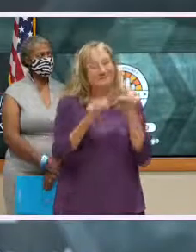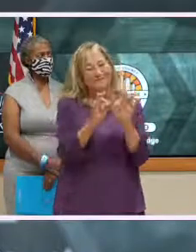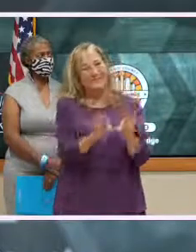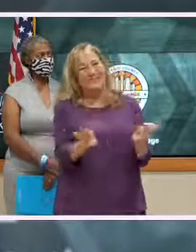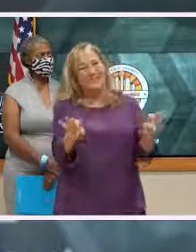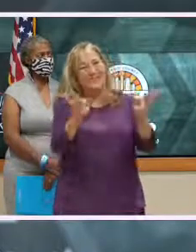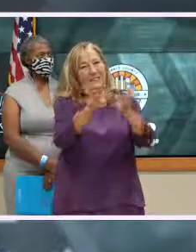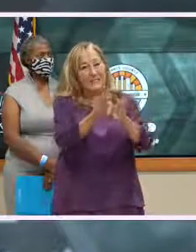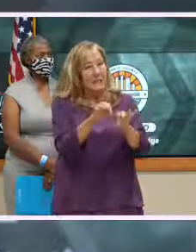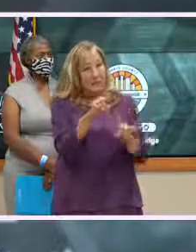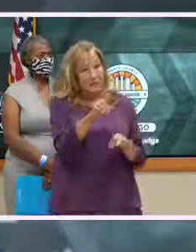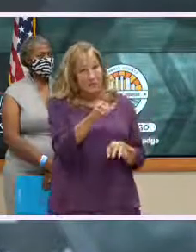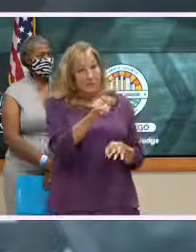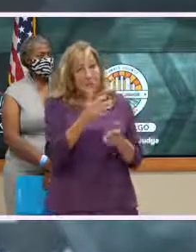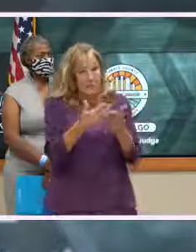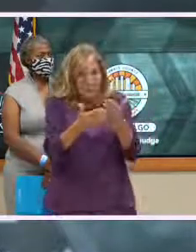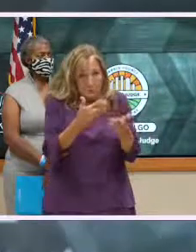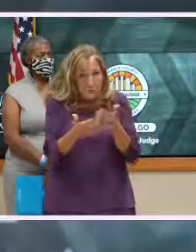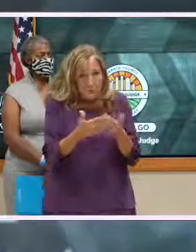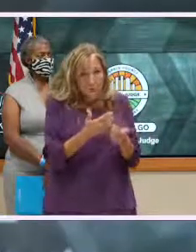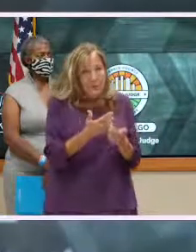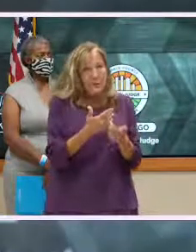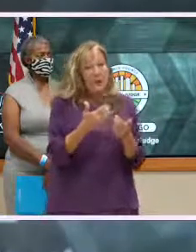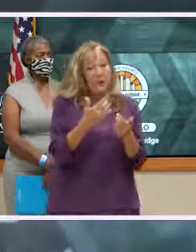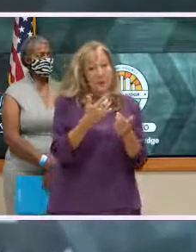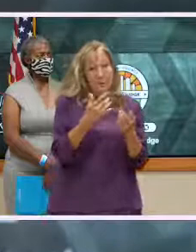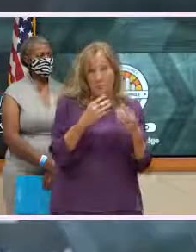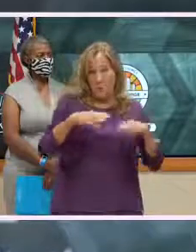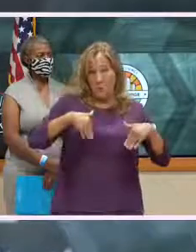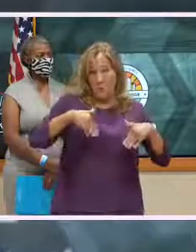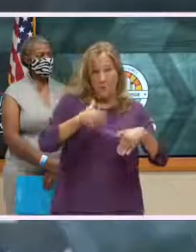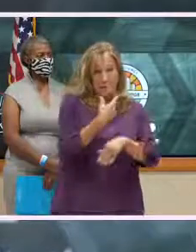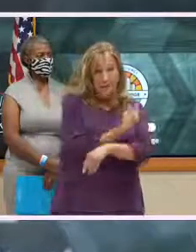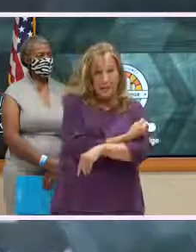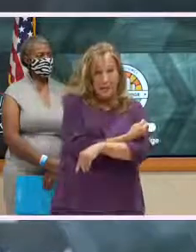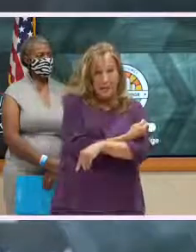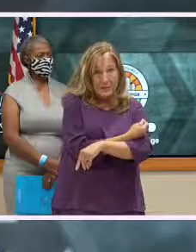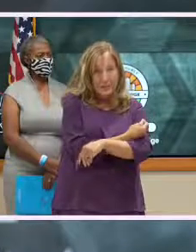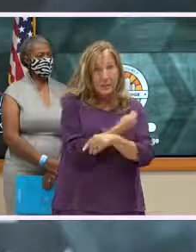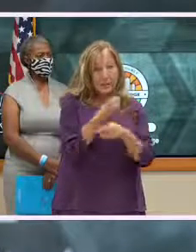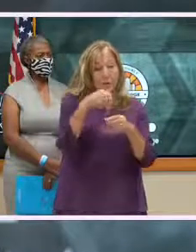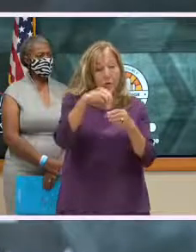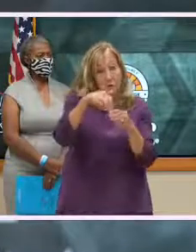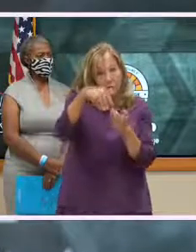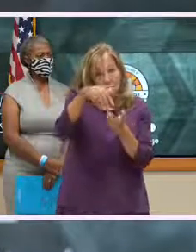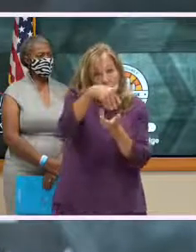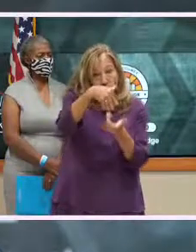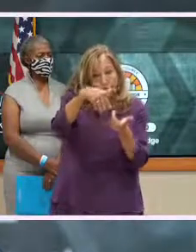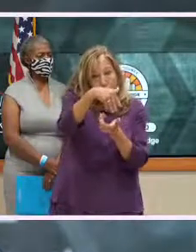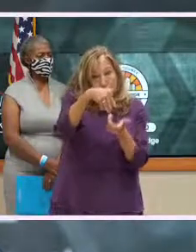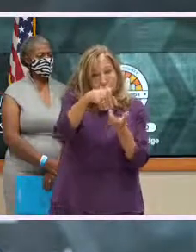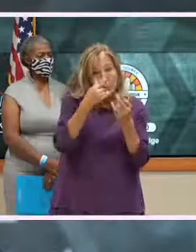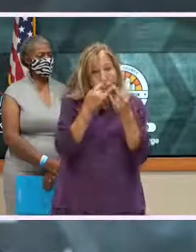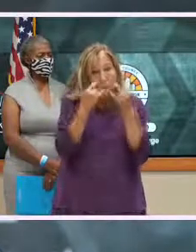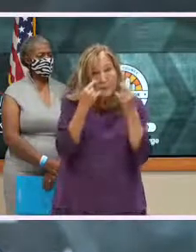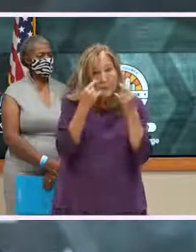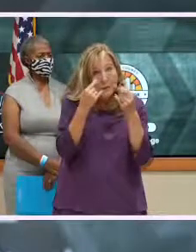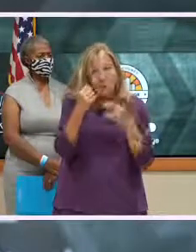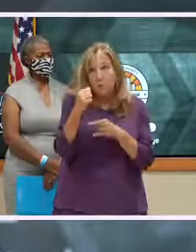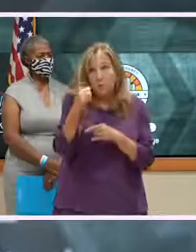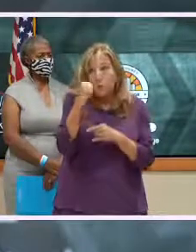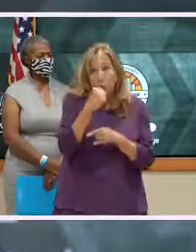you're unvaccinated, and in any kind of indoor setting, you need to wear a mask if you're refusing to get